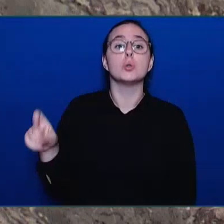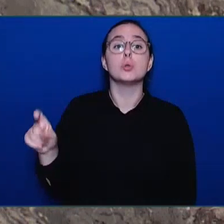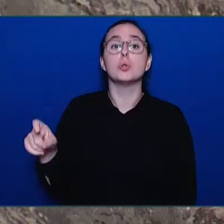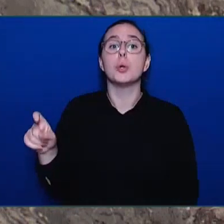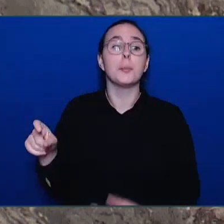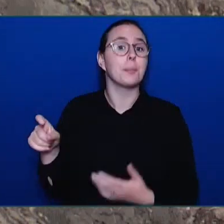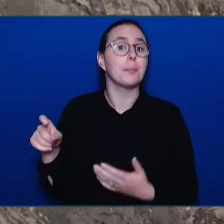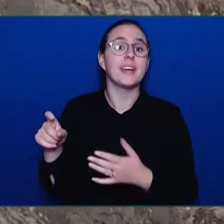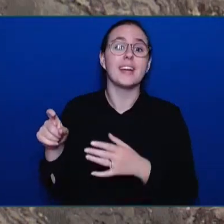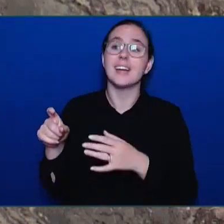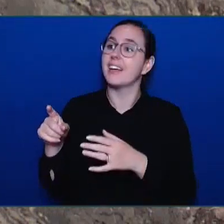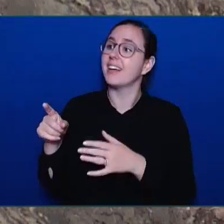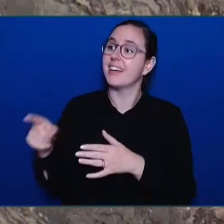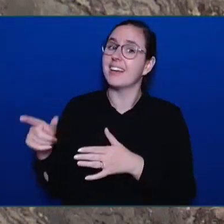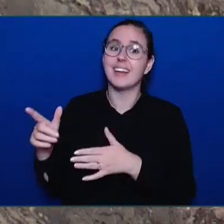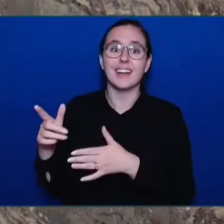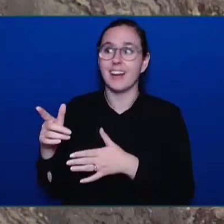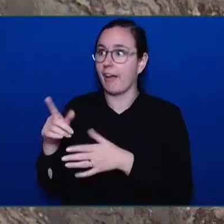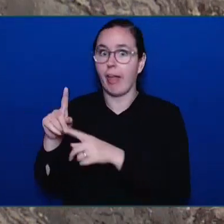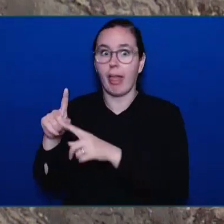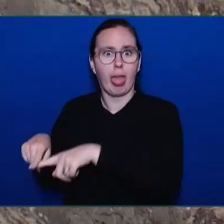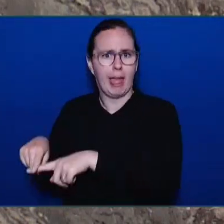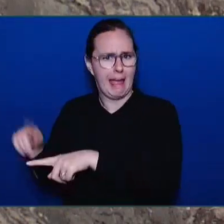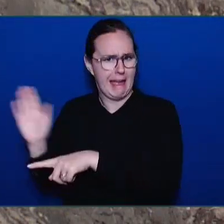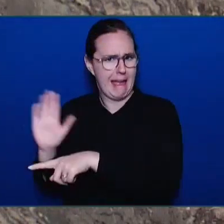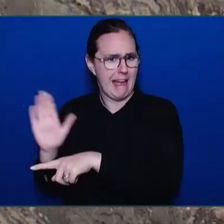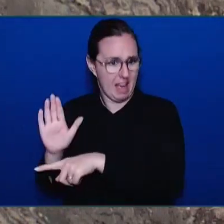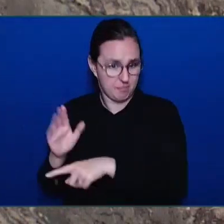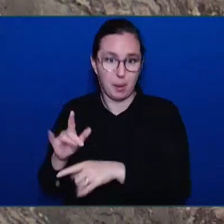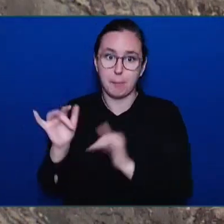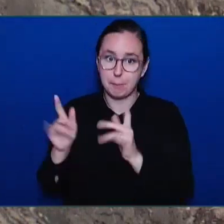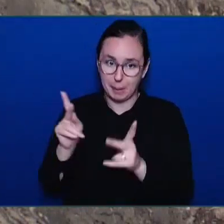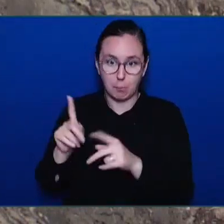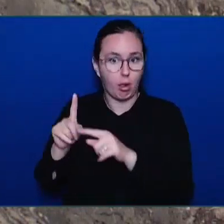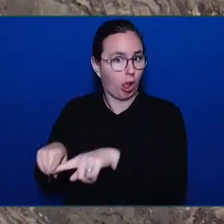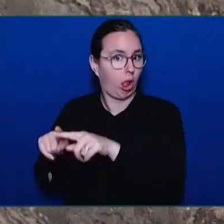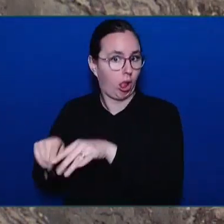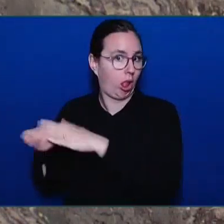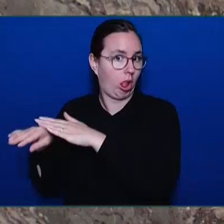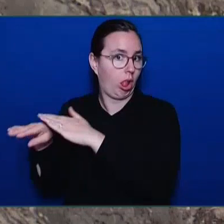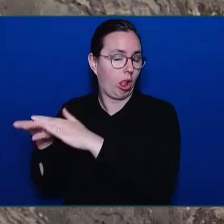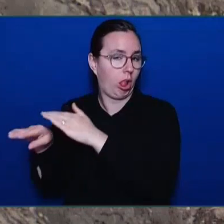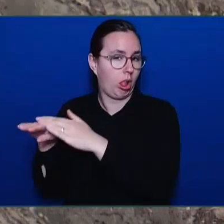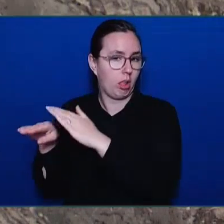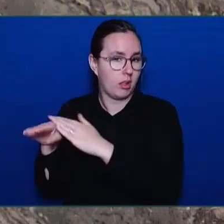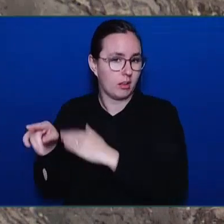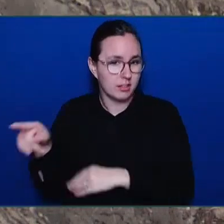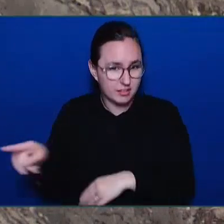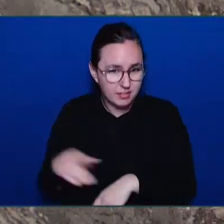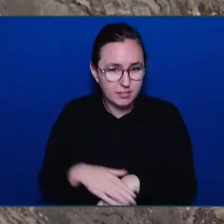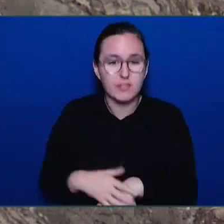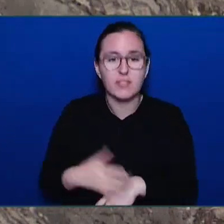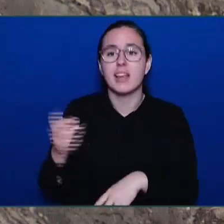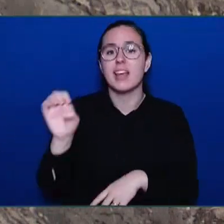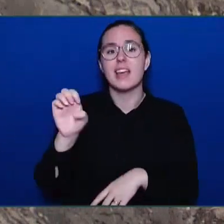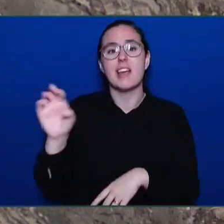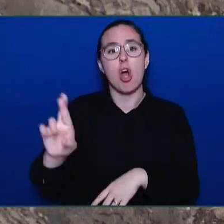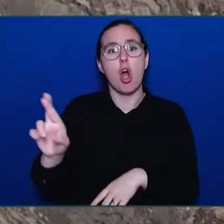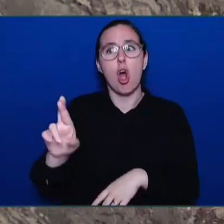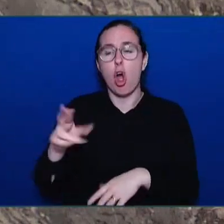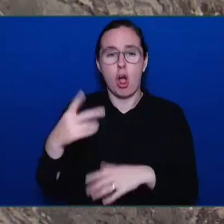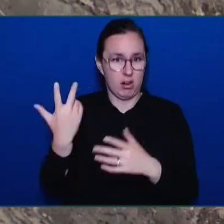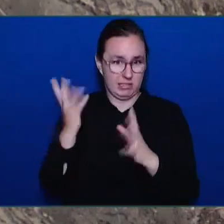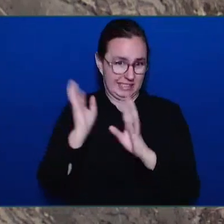capacity, and an ER that is stretched beyond capacity every single day. Mr. Speaker,